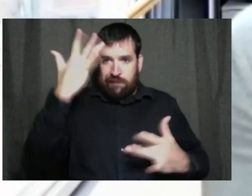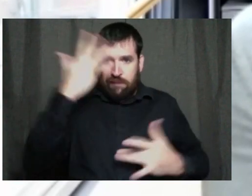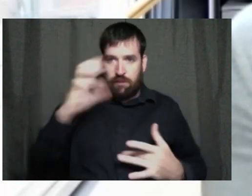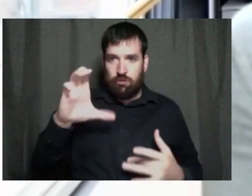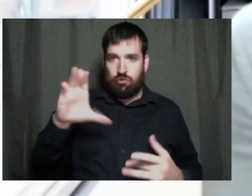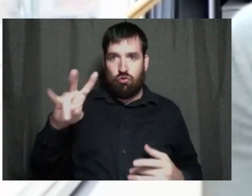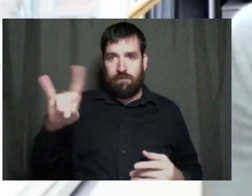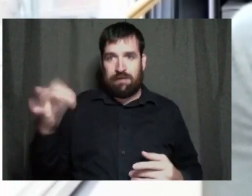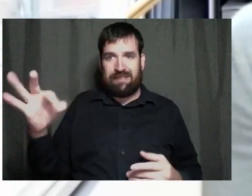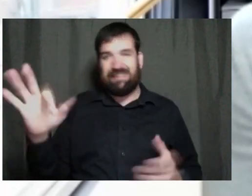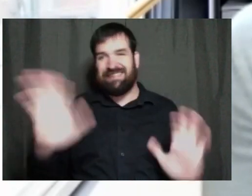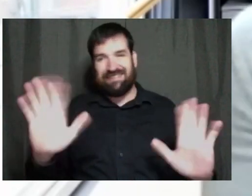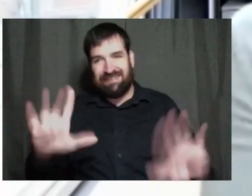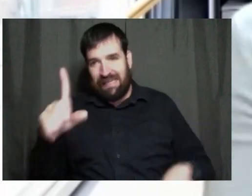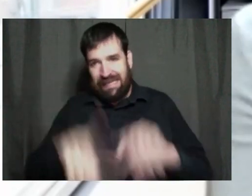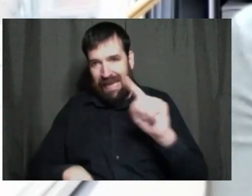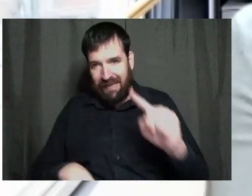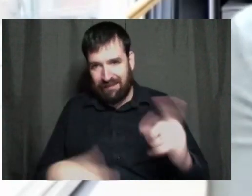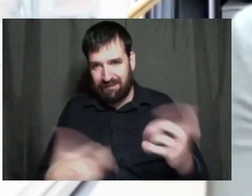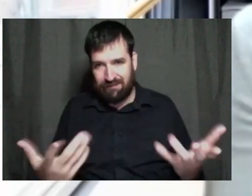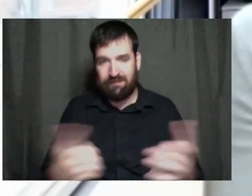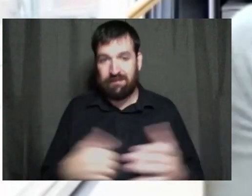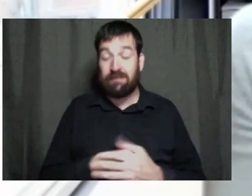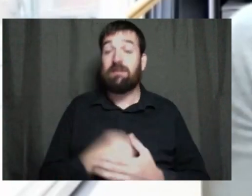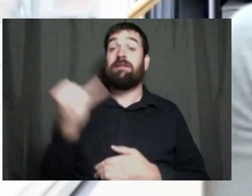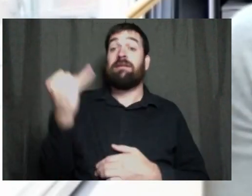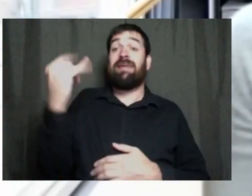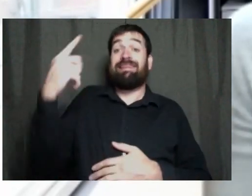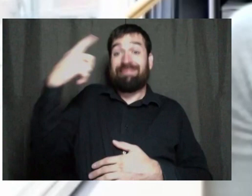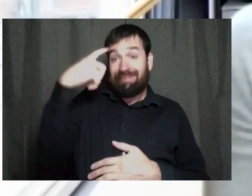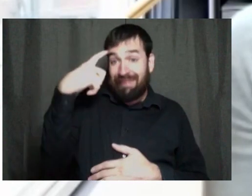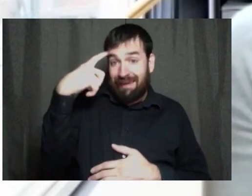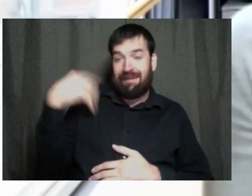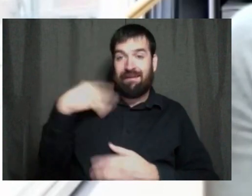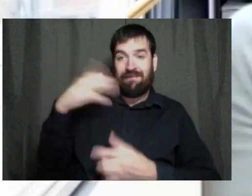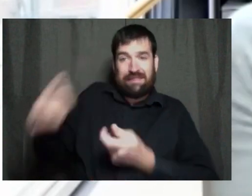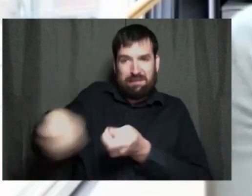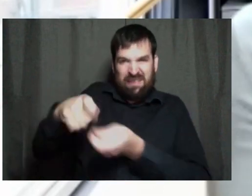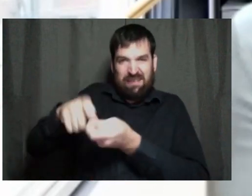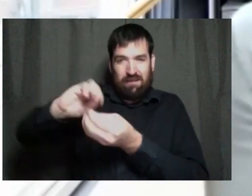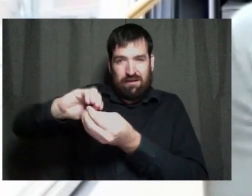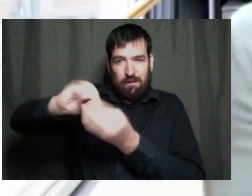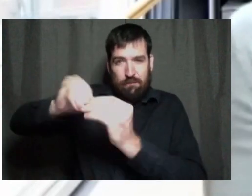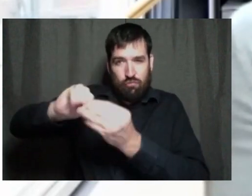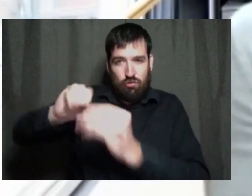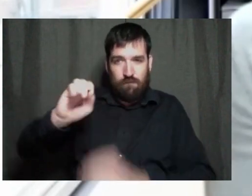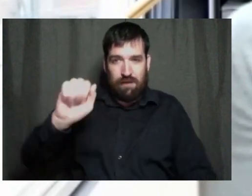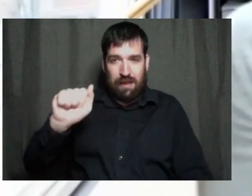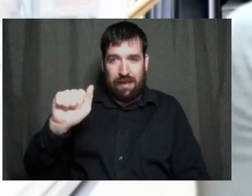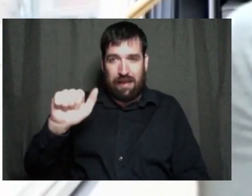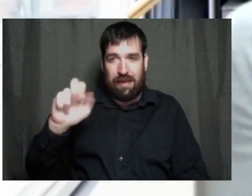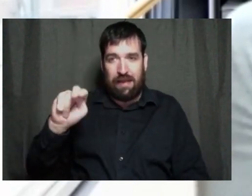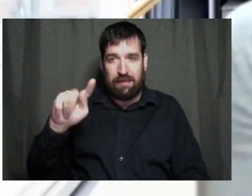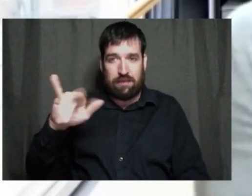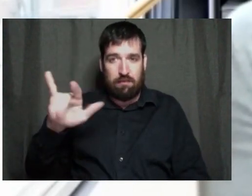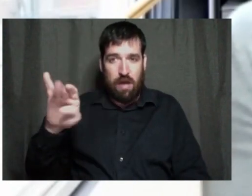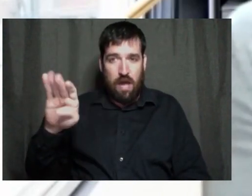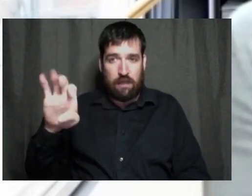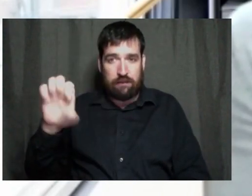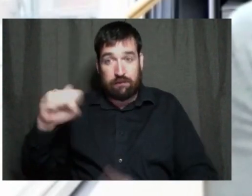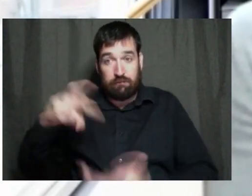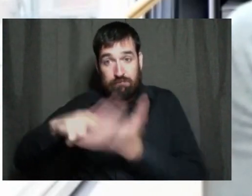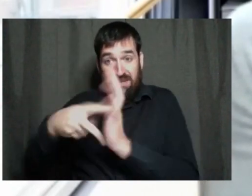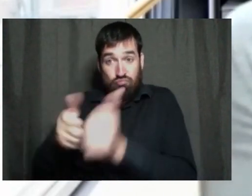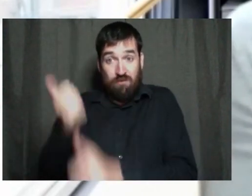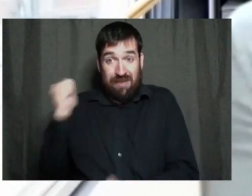not to get if they think they have a certain number of antibodies, that it actually is going to prevent you from